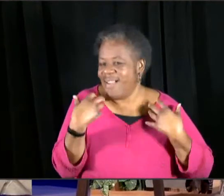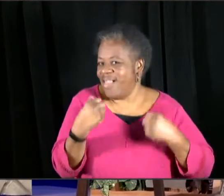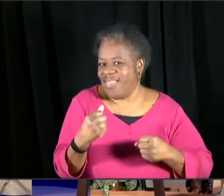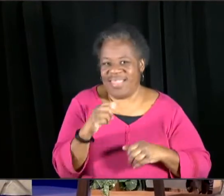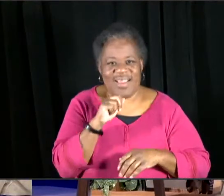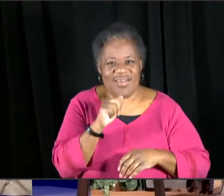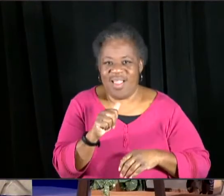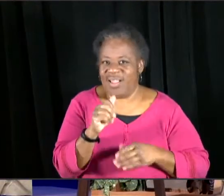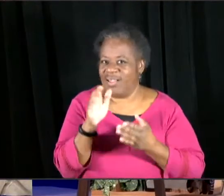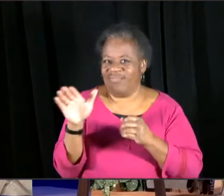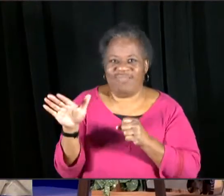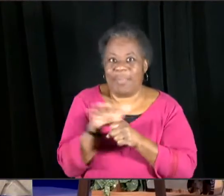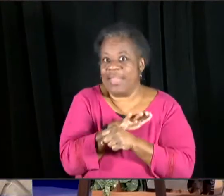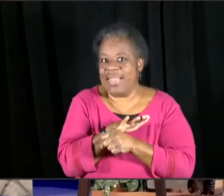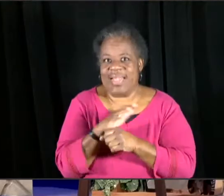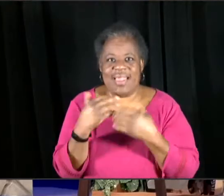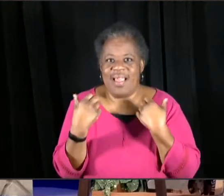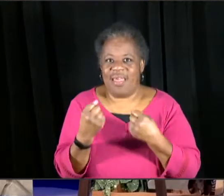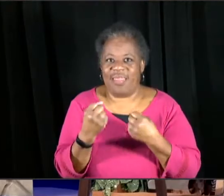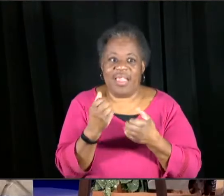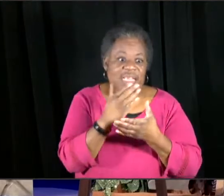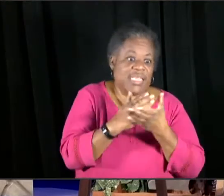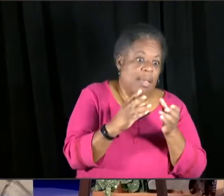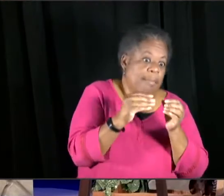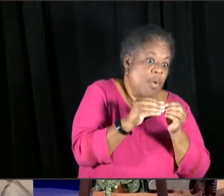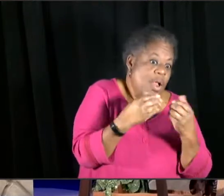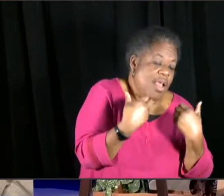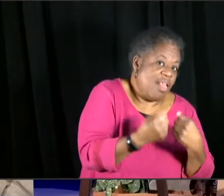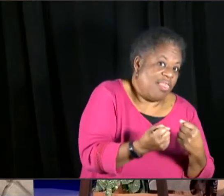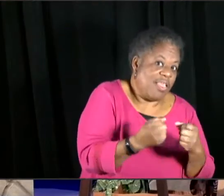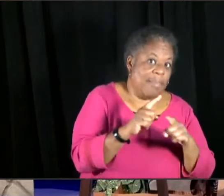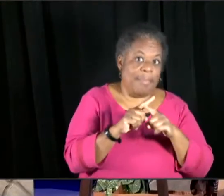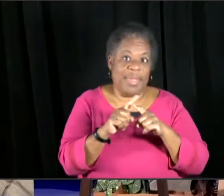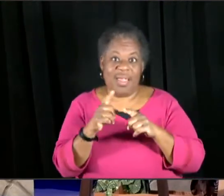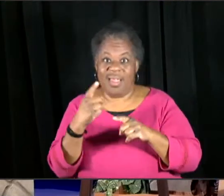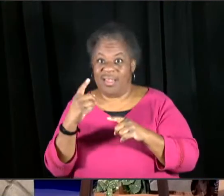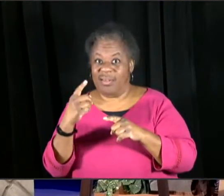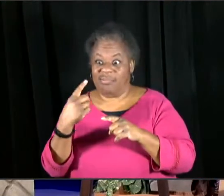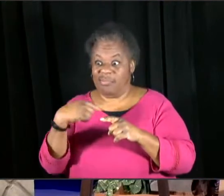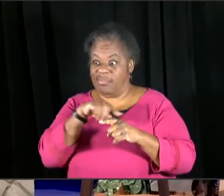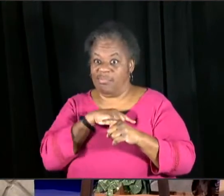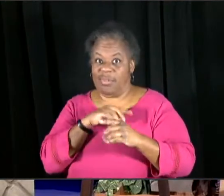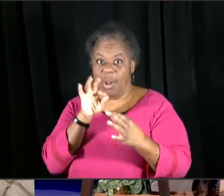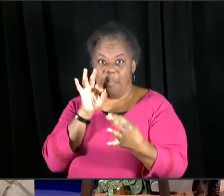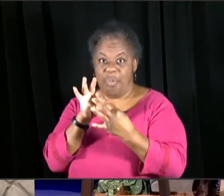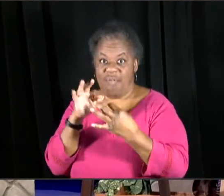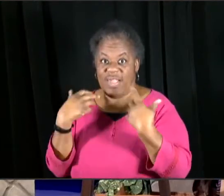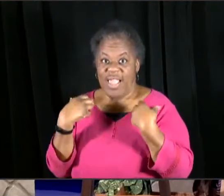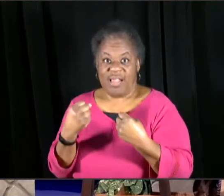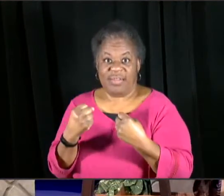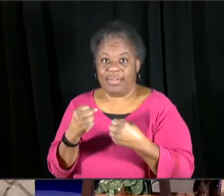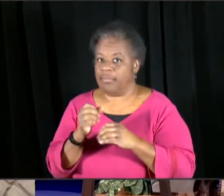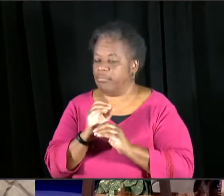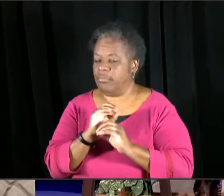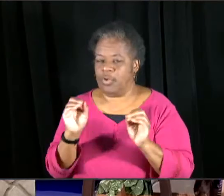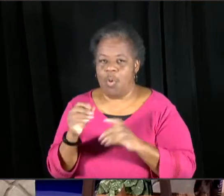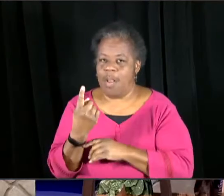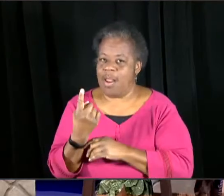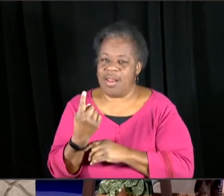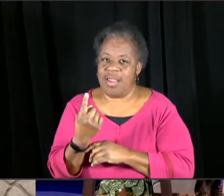completely. Some more than others, but none of us has perfect health. So Jesus was